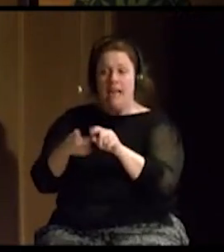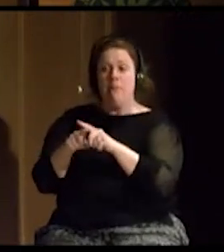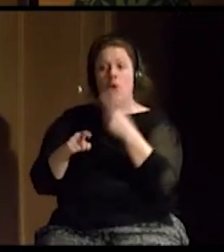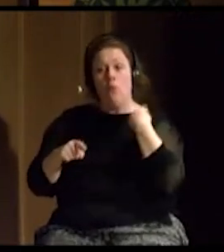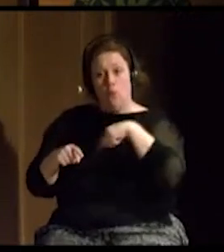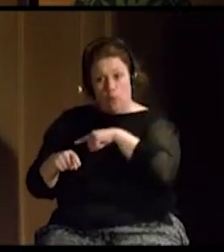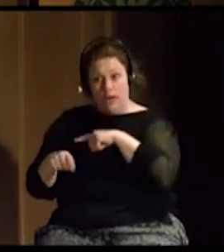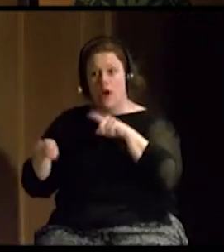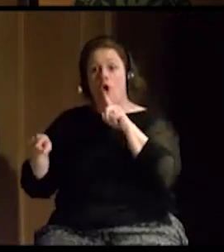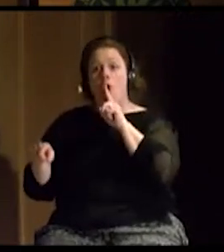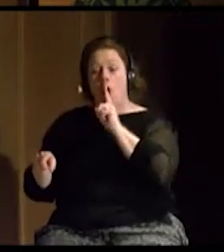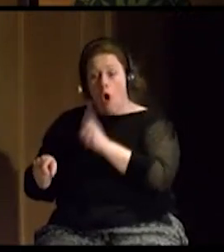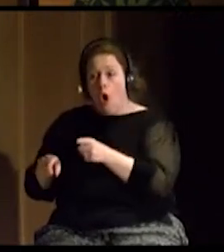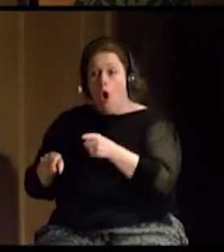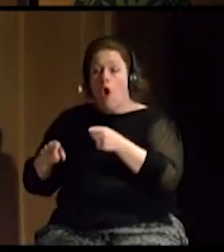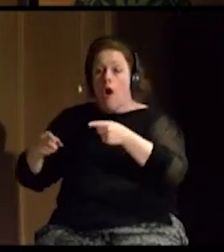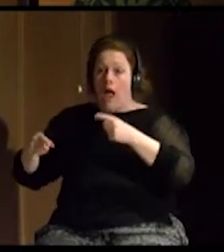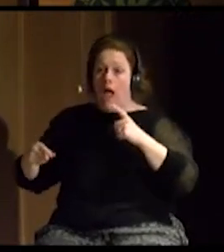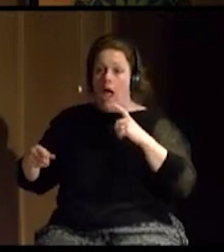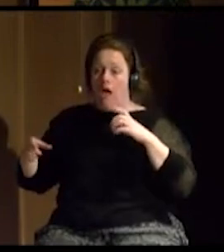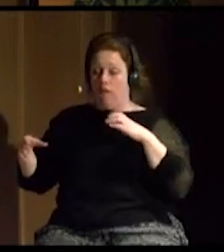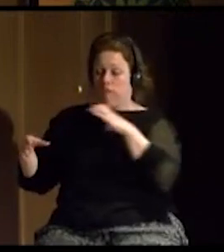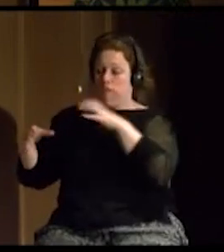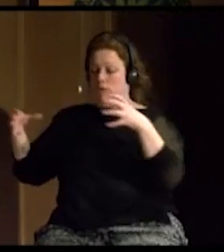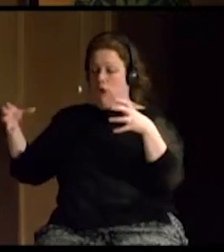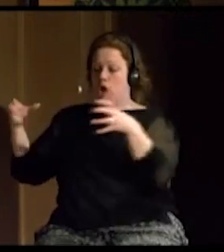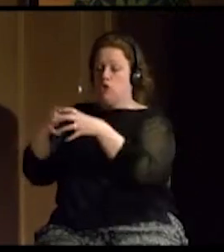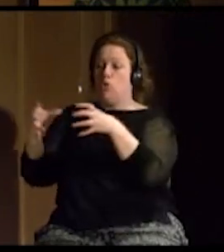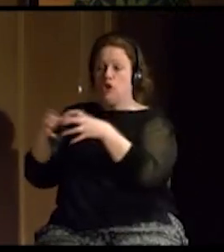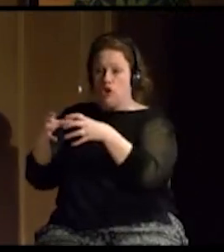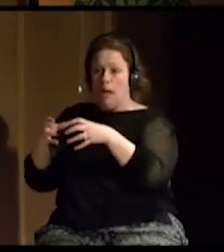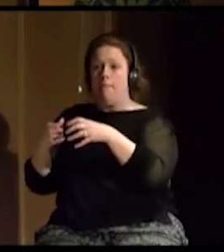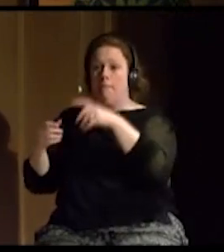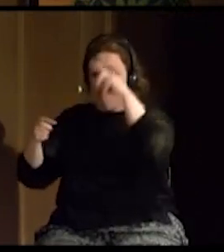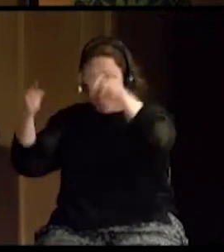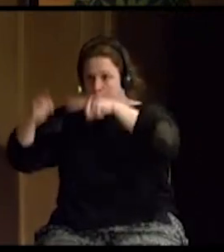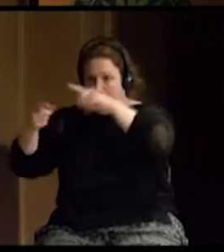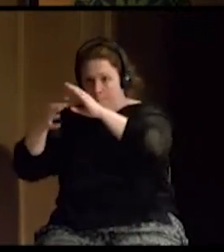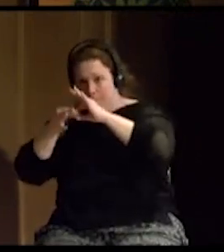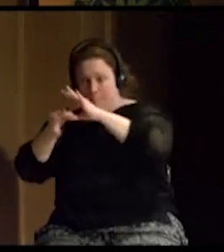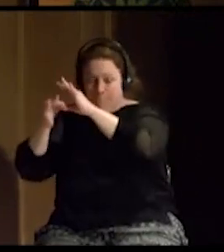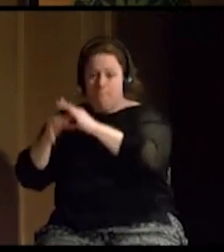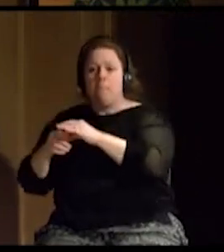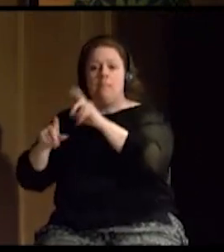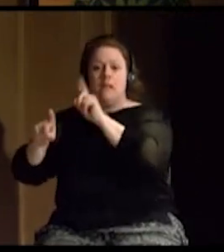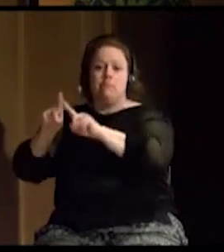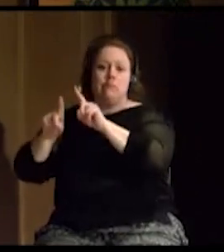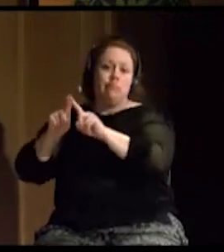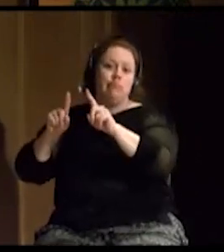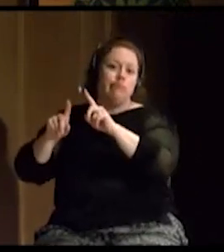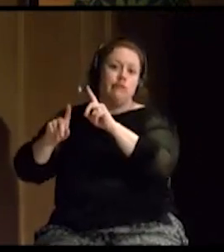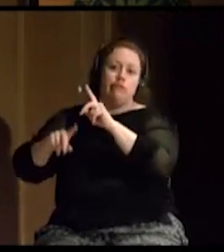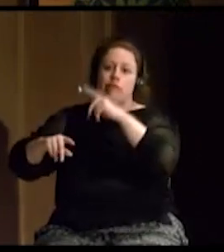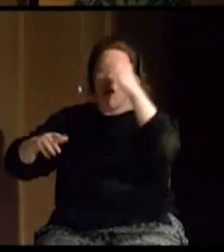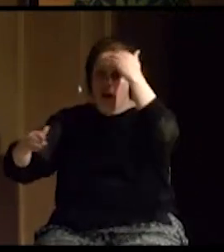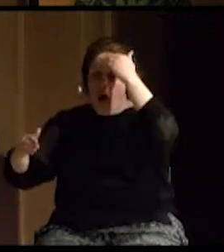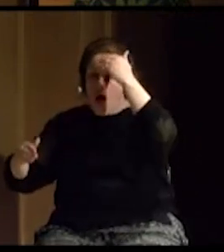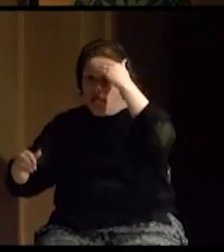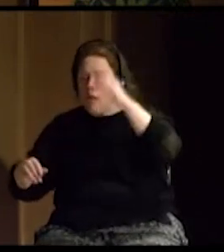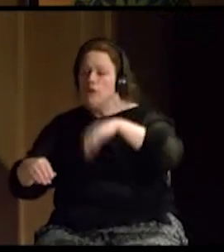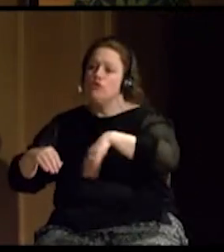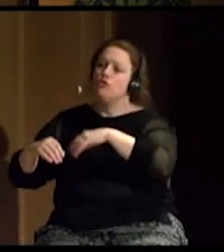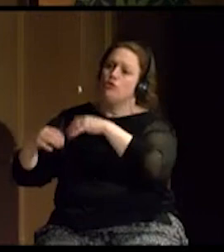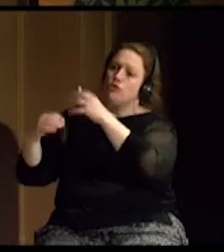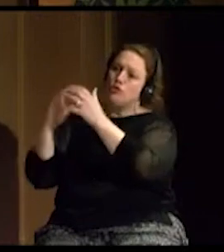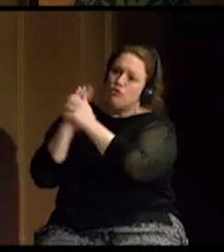a consortium, a collective of peoples, all with different knowledges and different strengths, all working towards the